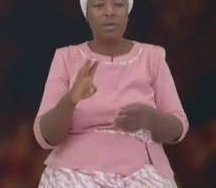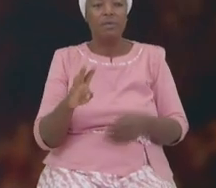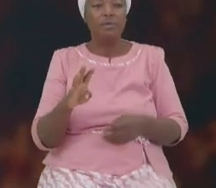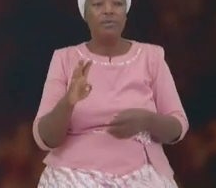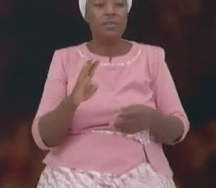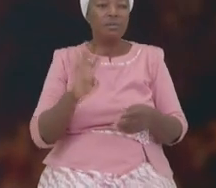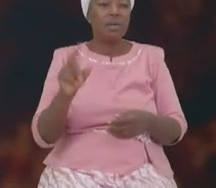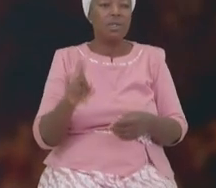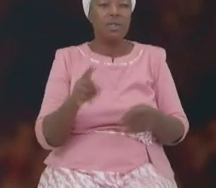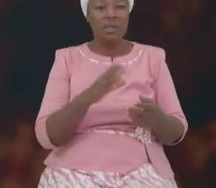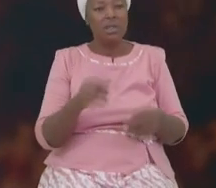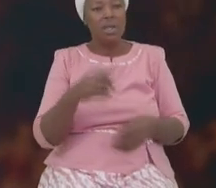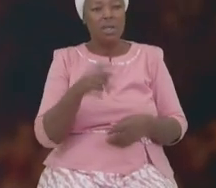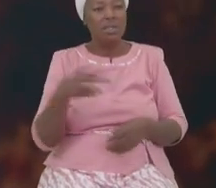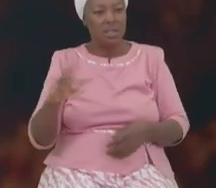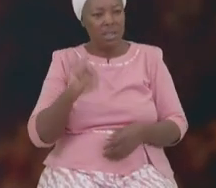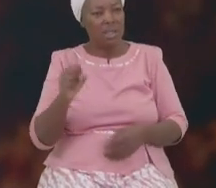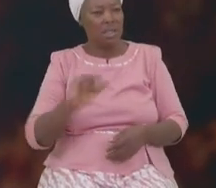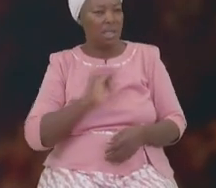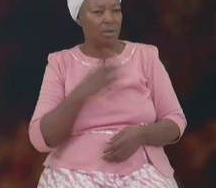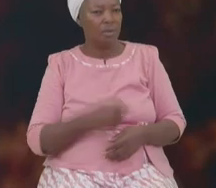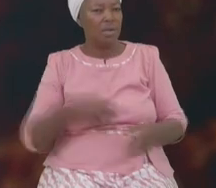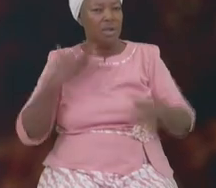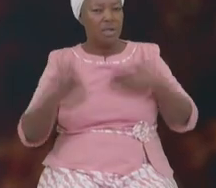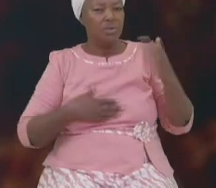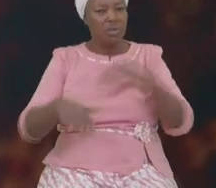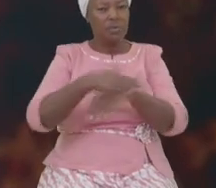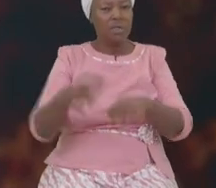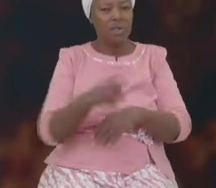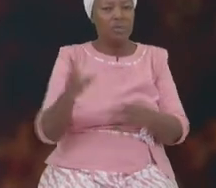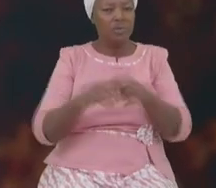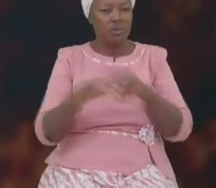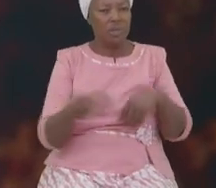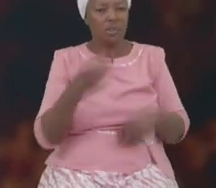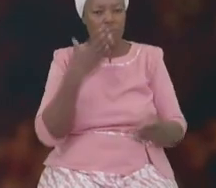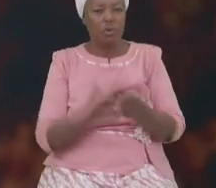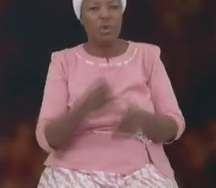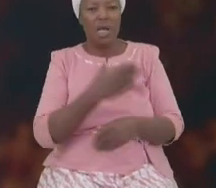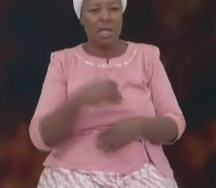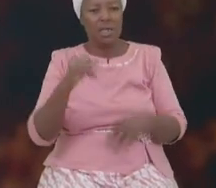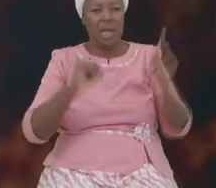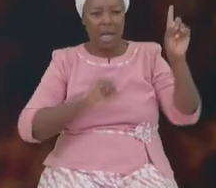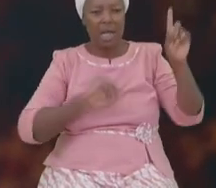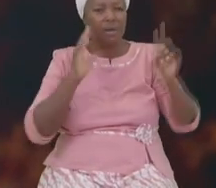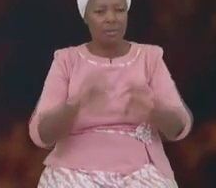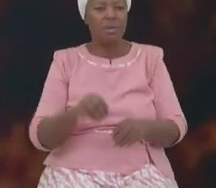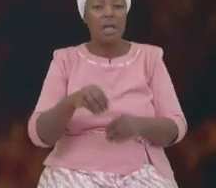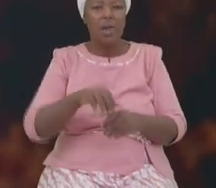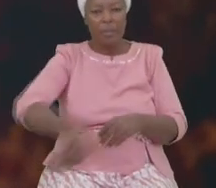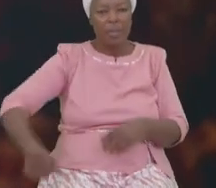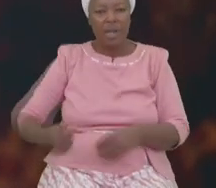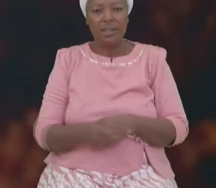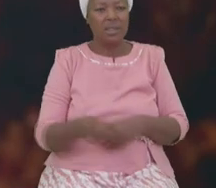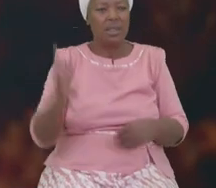verse 41, yea, I will rejoice over them to do them good, and I will plant